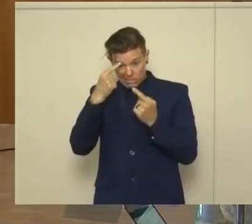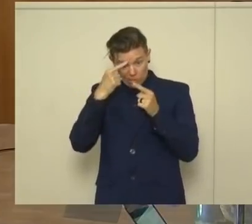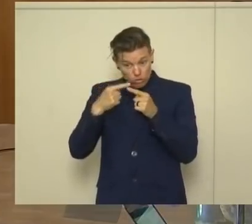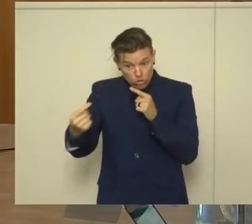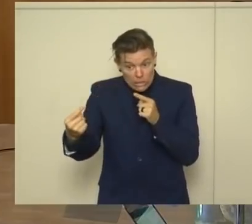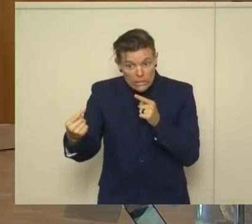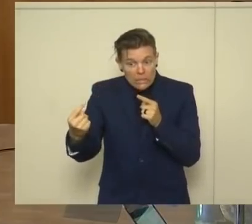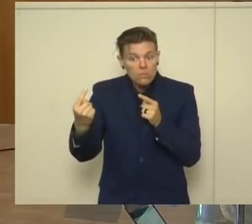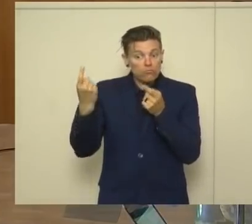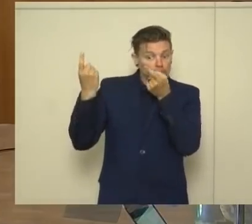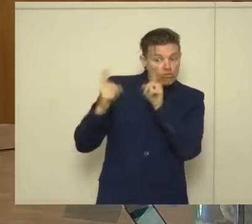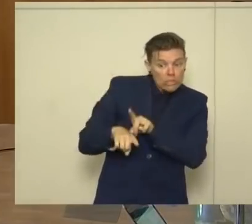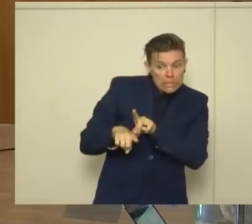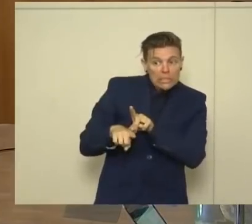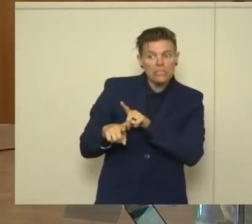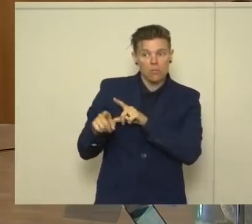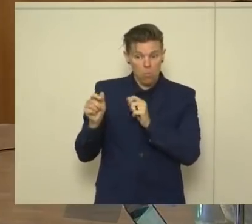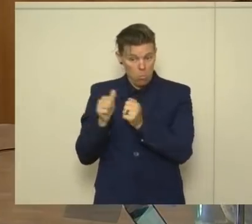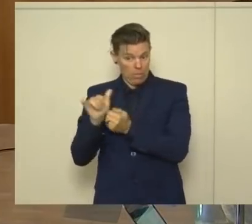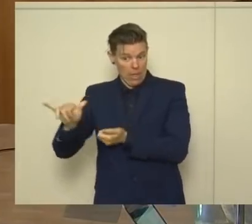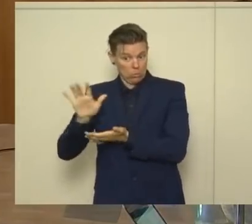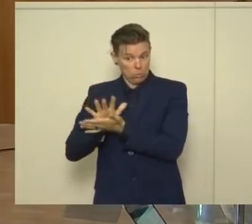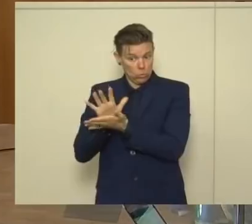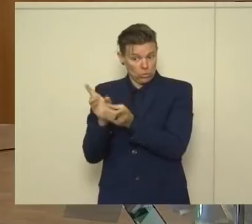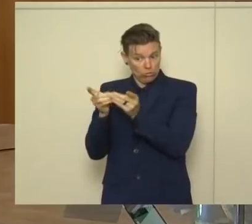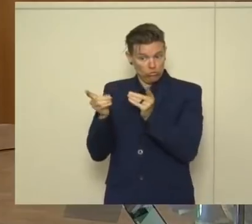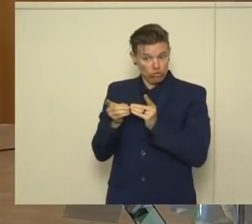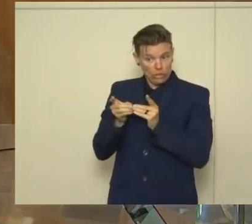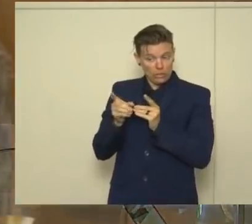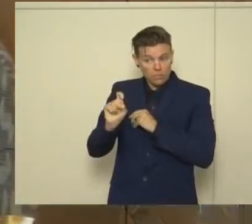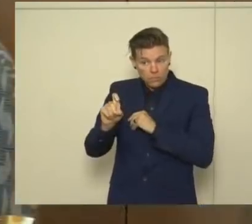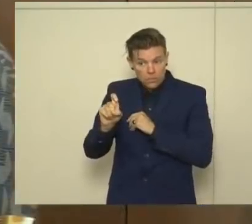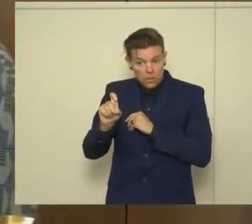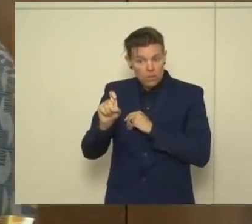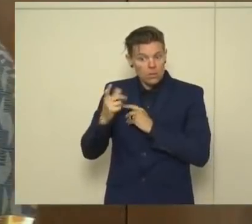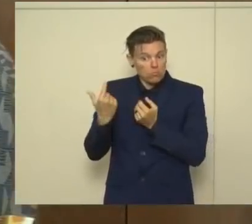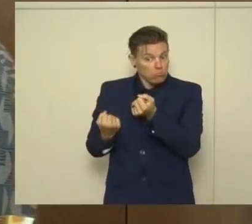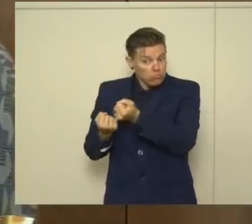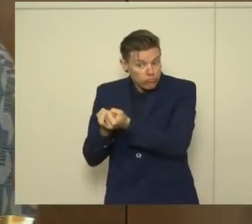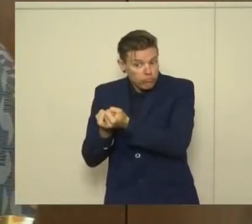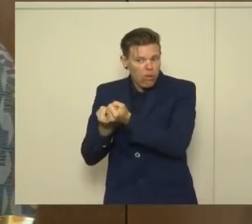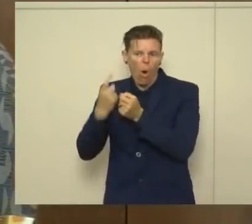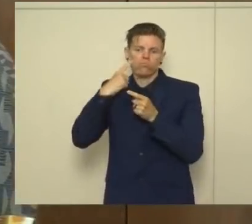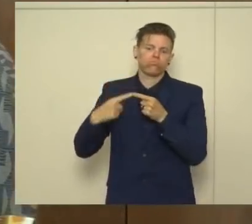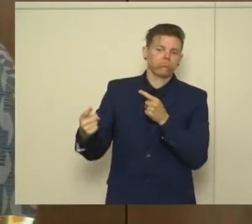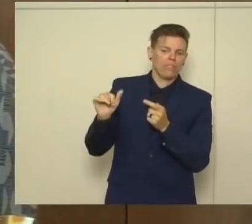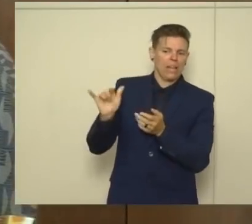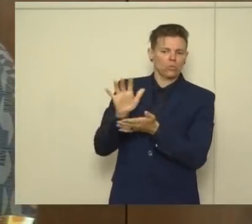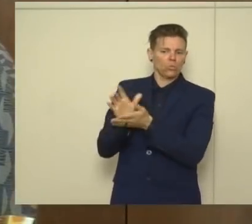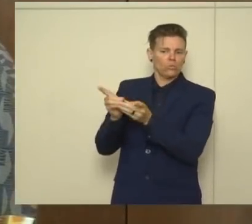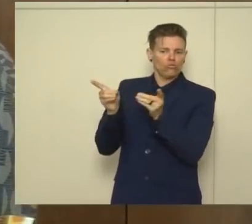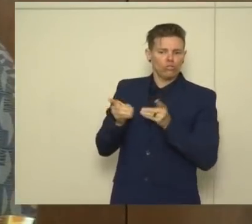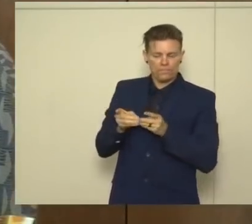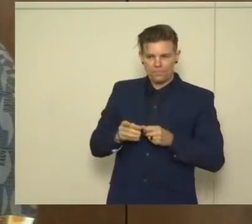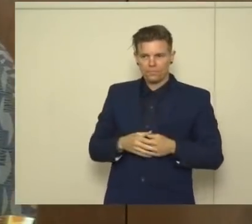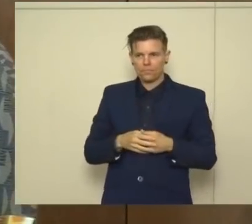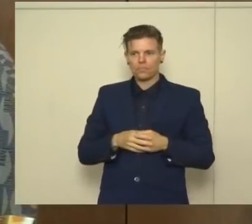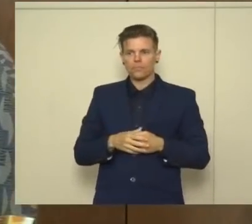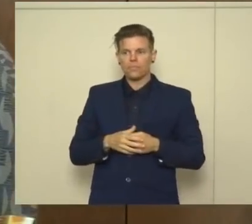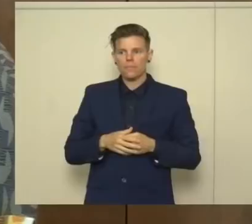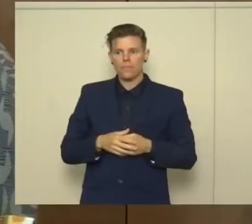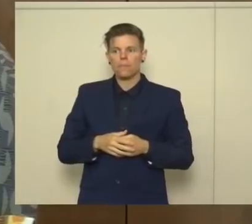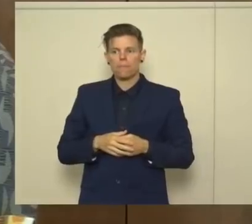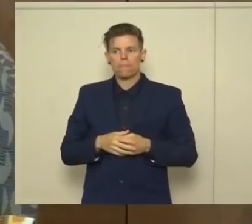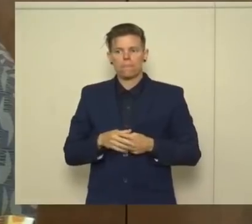all in-person learning through December? I'm going to get the Secretary Stewart, but